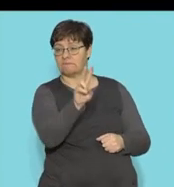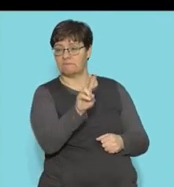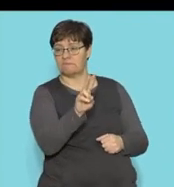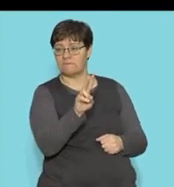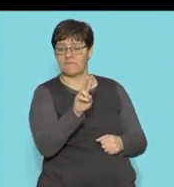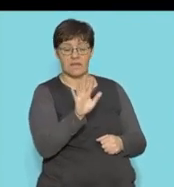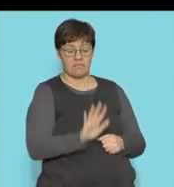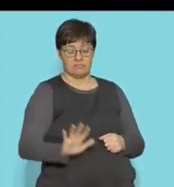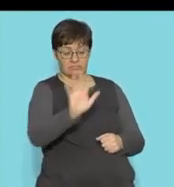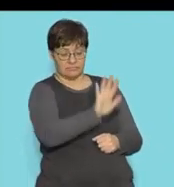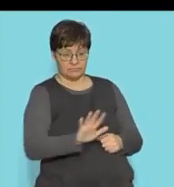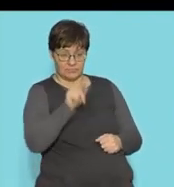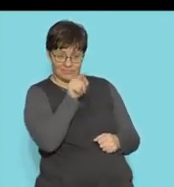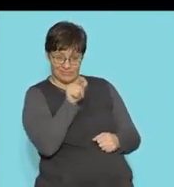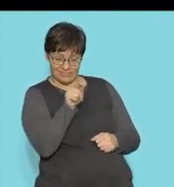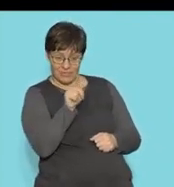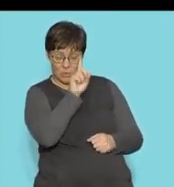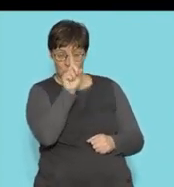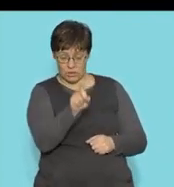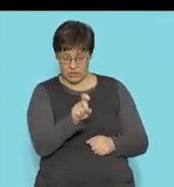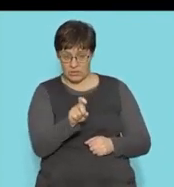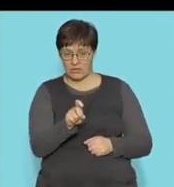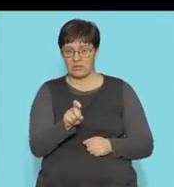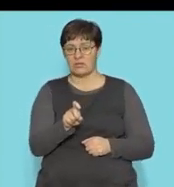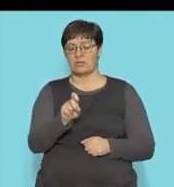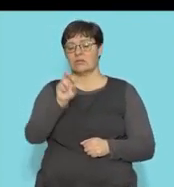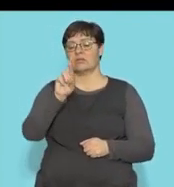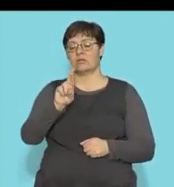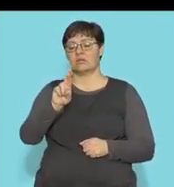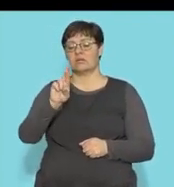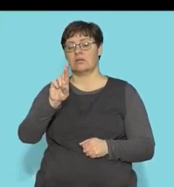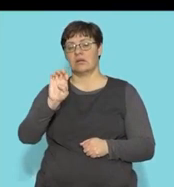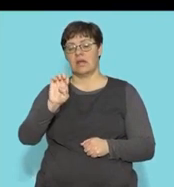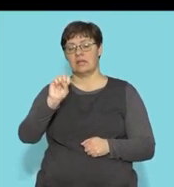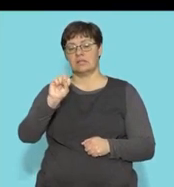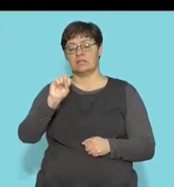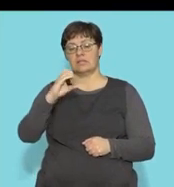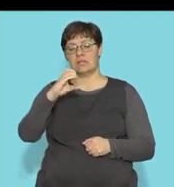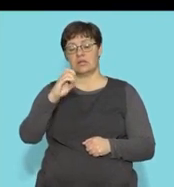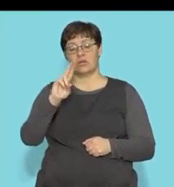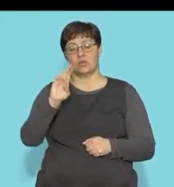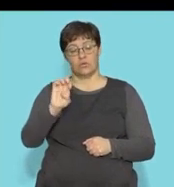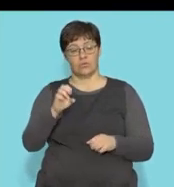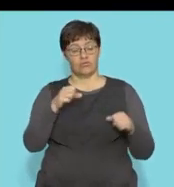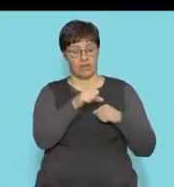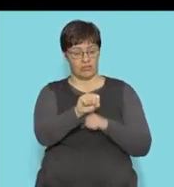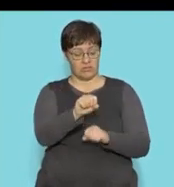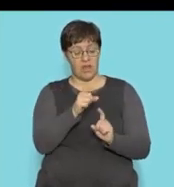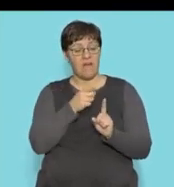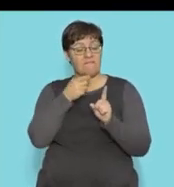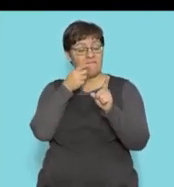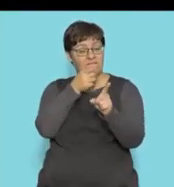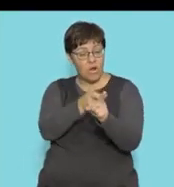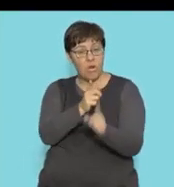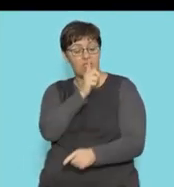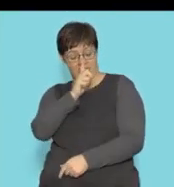looking at this kind of question, you apply the rescue strategy and you follow the